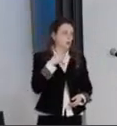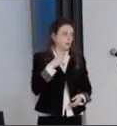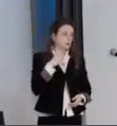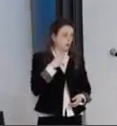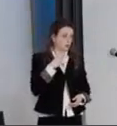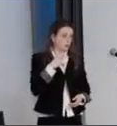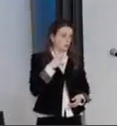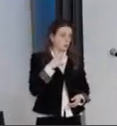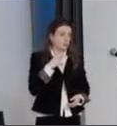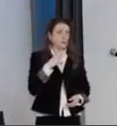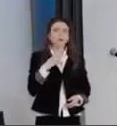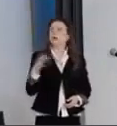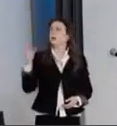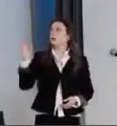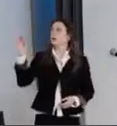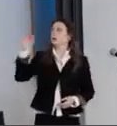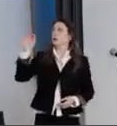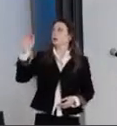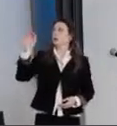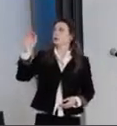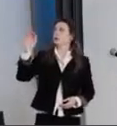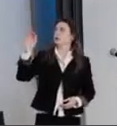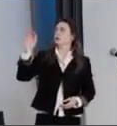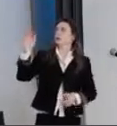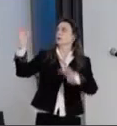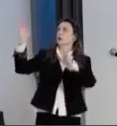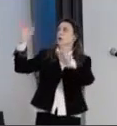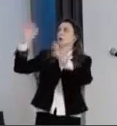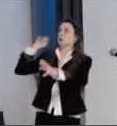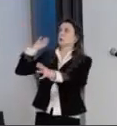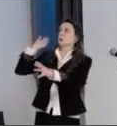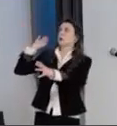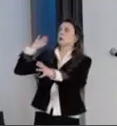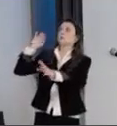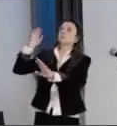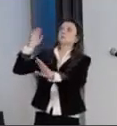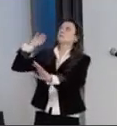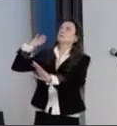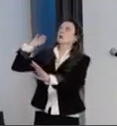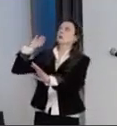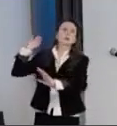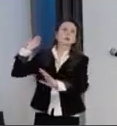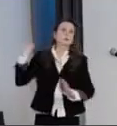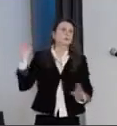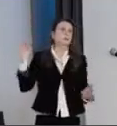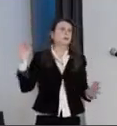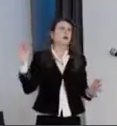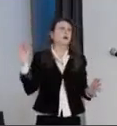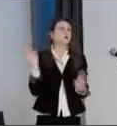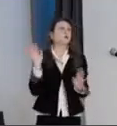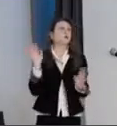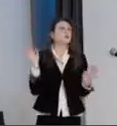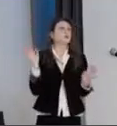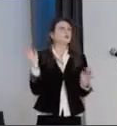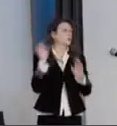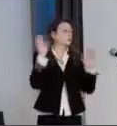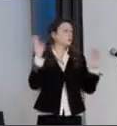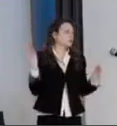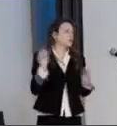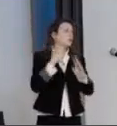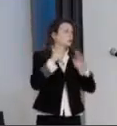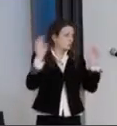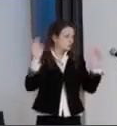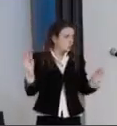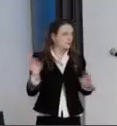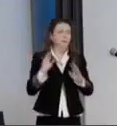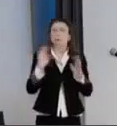of the McQueen's necklace. Because I focused on the idea that there was a contrast between appearances as of fur,